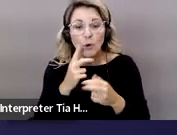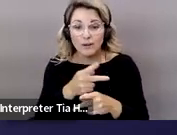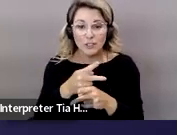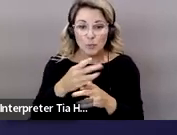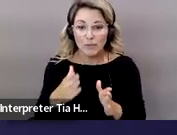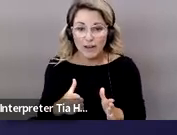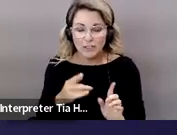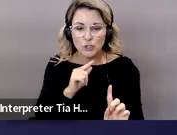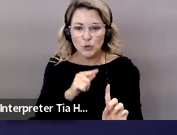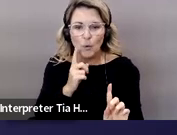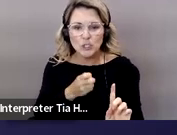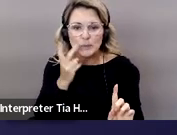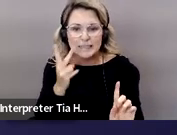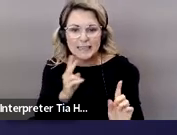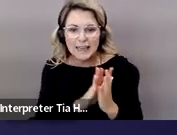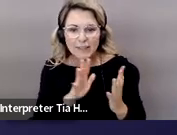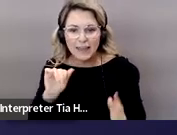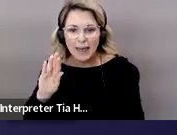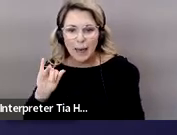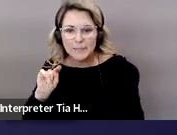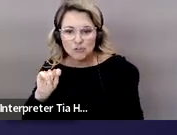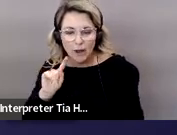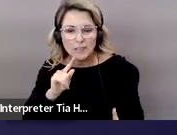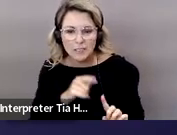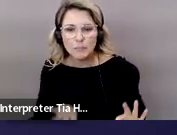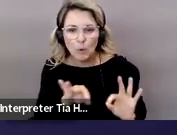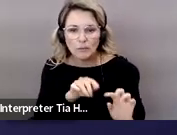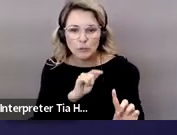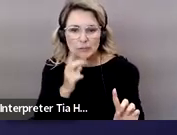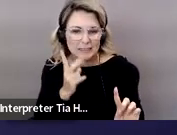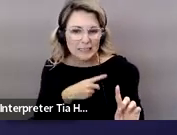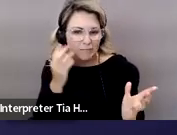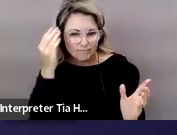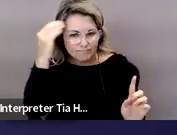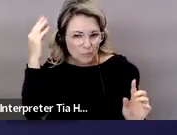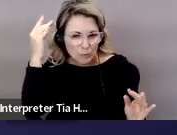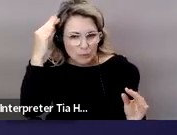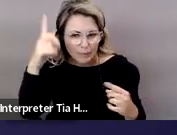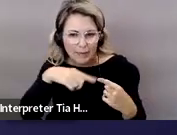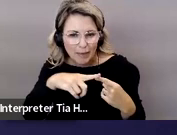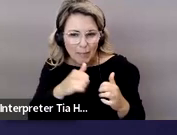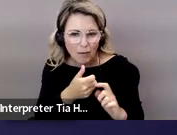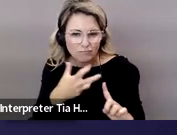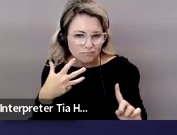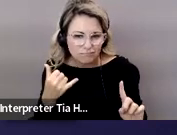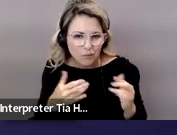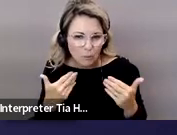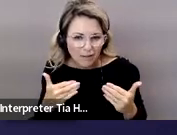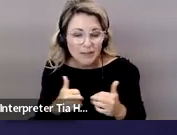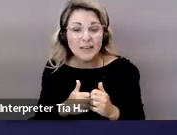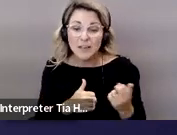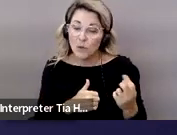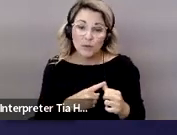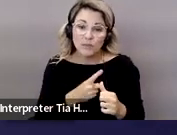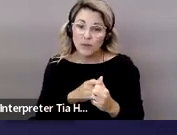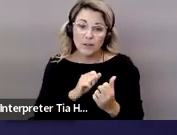see the abstract to see what you have in mind. And so we usually start with this abstract really as the first thing we